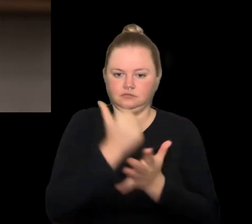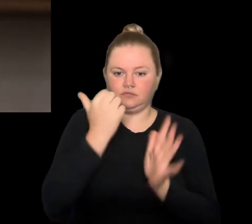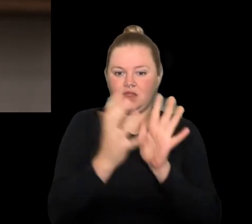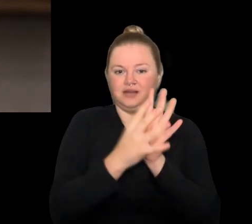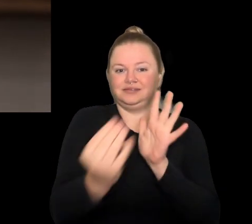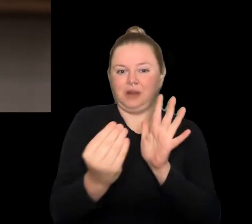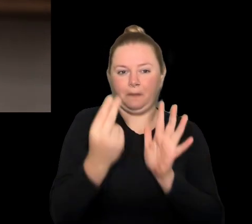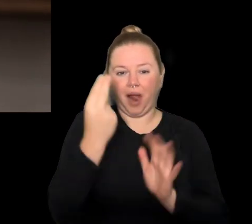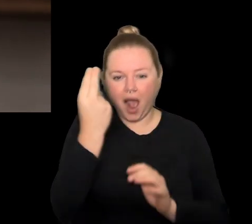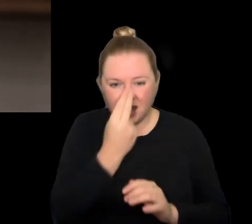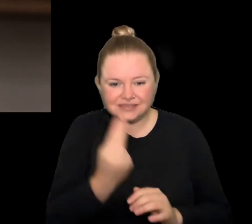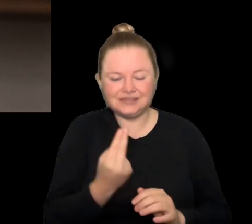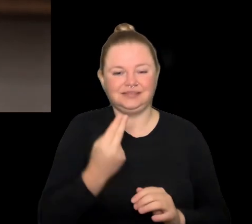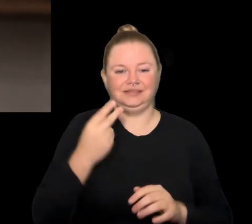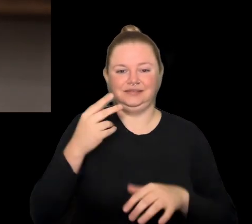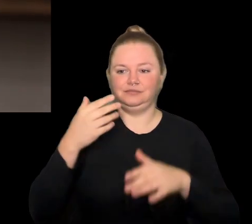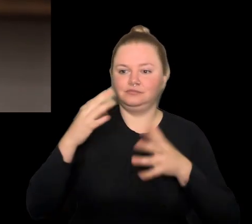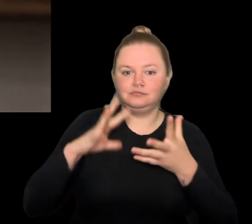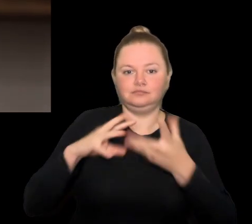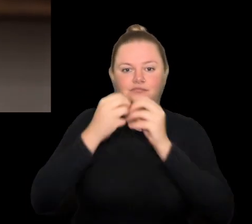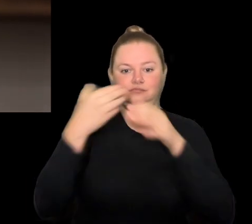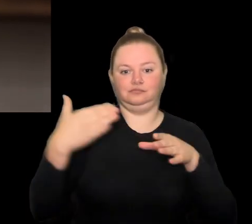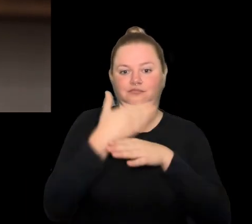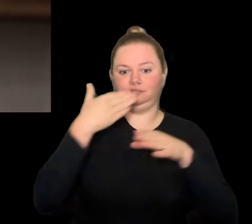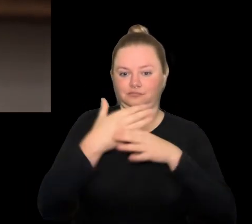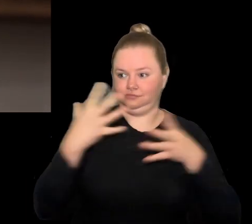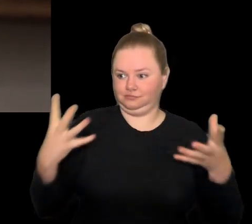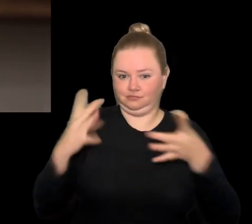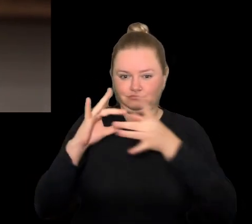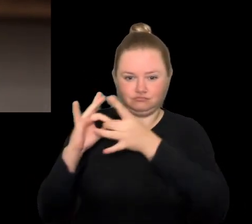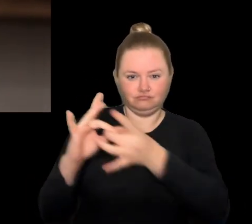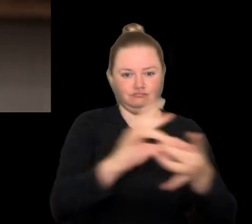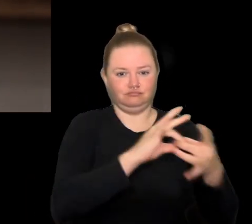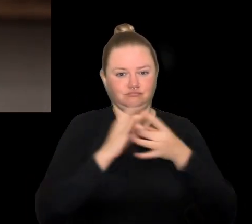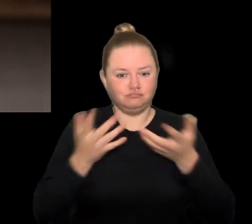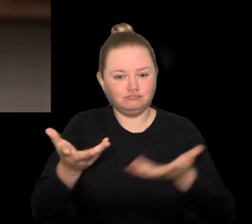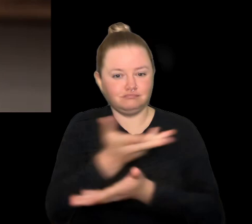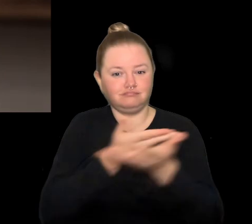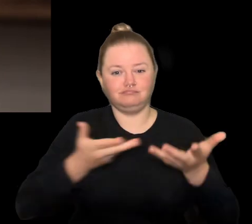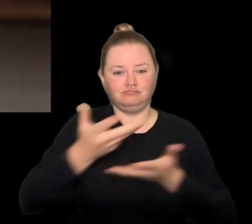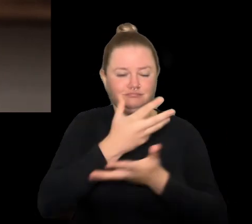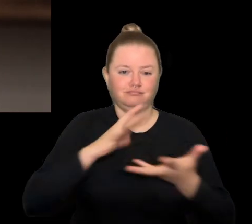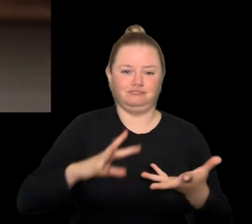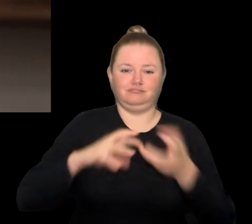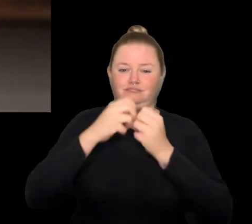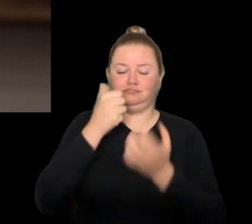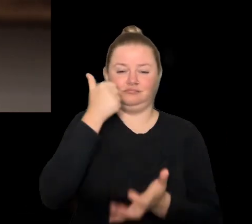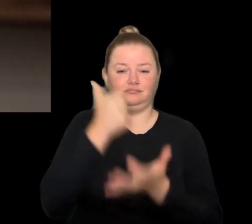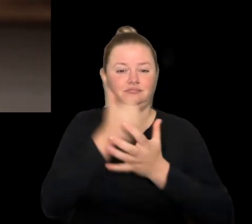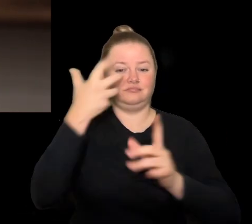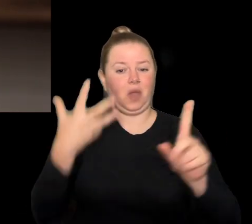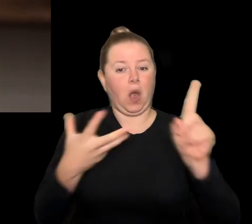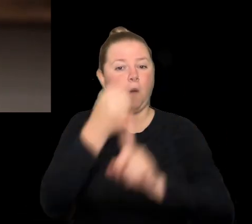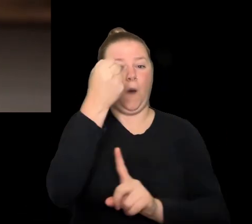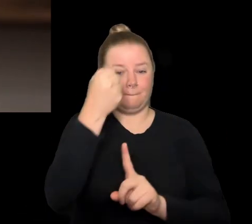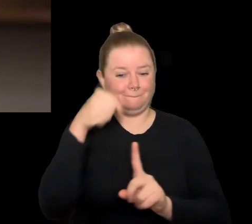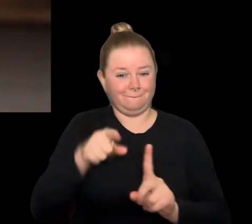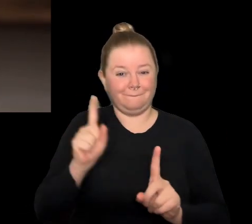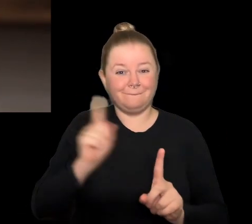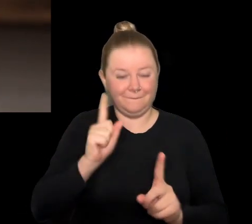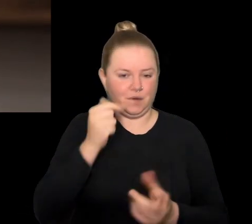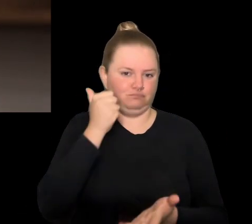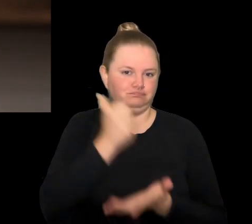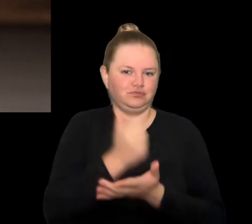example of artists, creative practitioners coming together collectively to create a really fantastic outcome, a